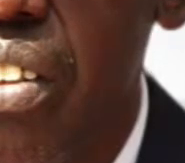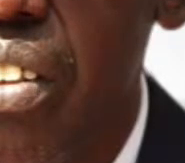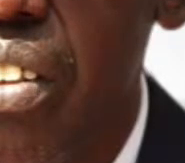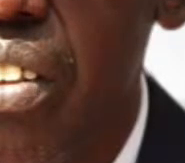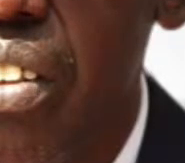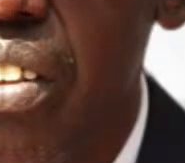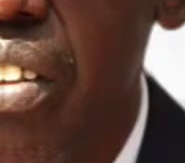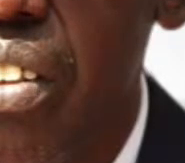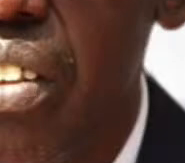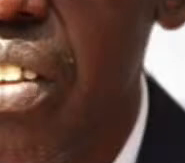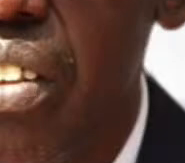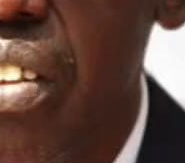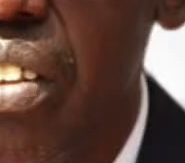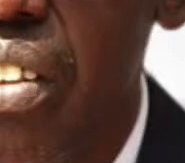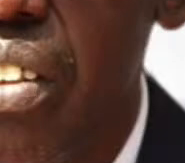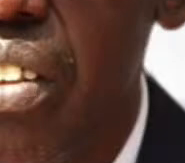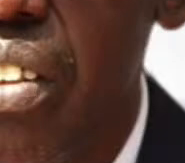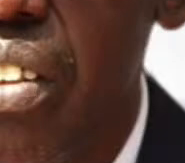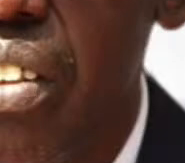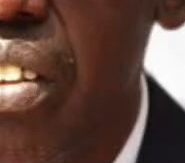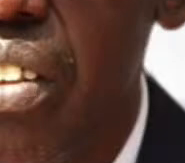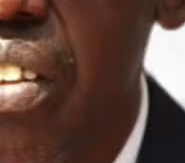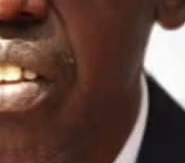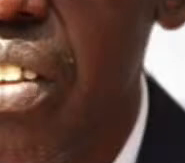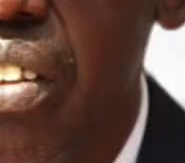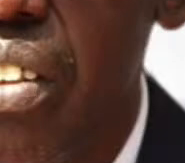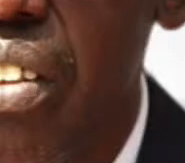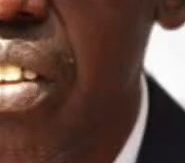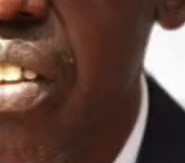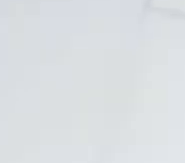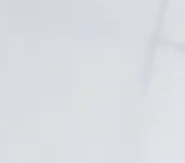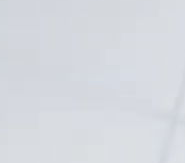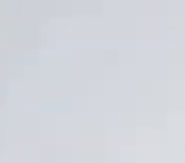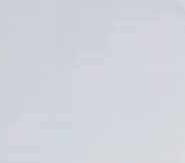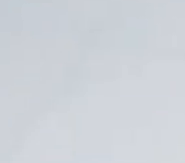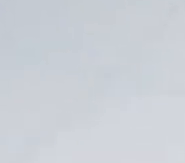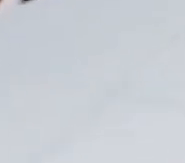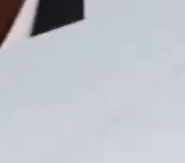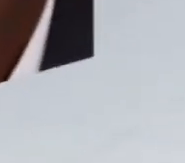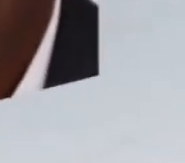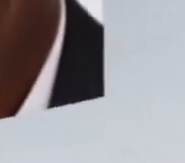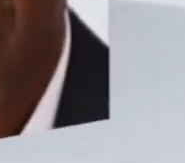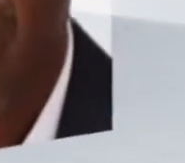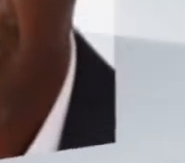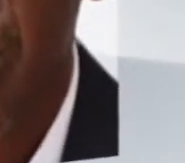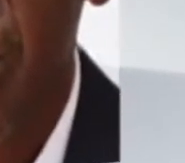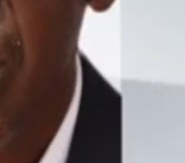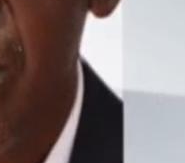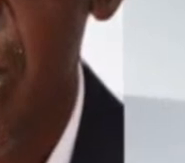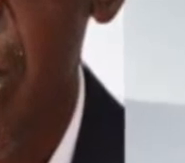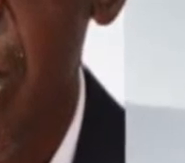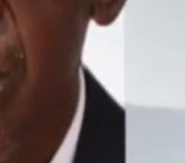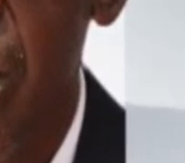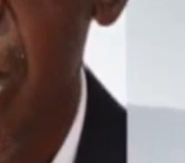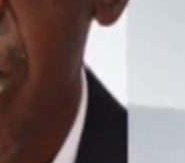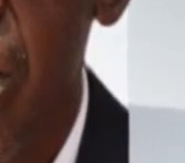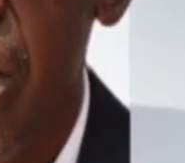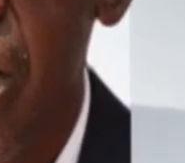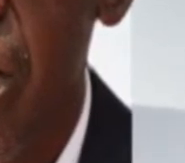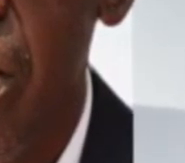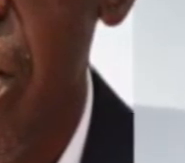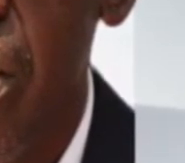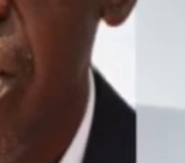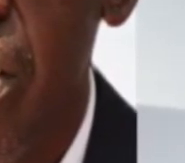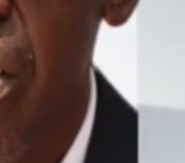operations account to cater for medical insurance. And to further show its intention to tighten the noose and ensure